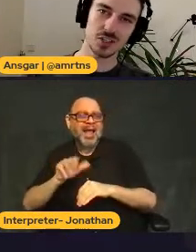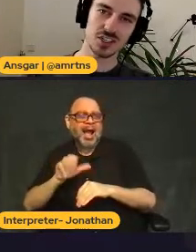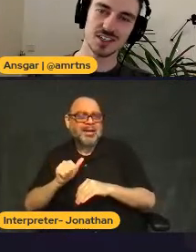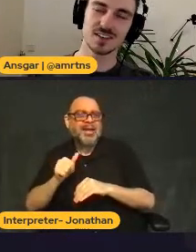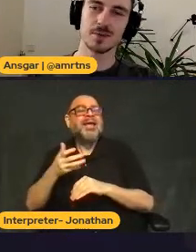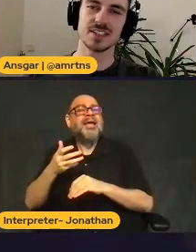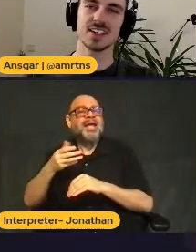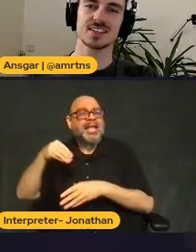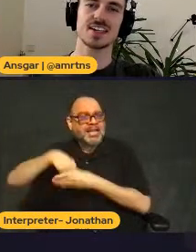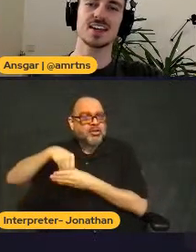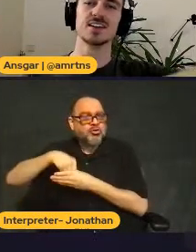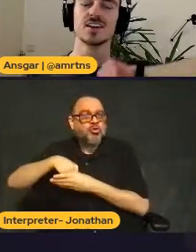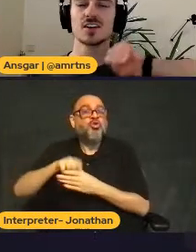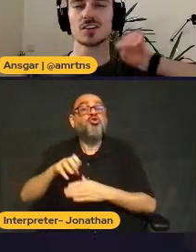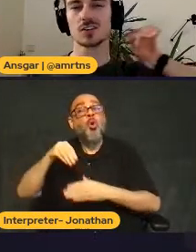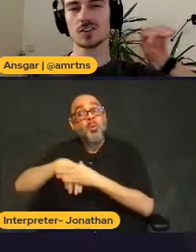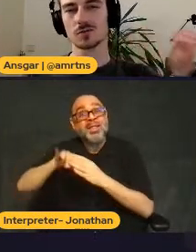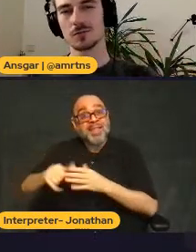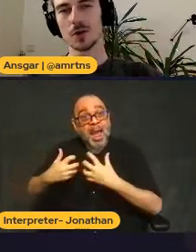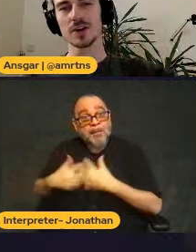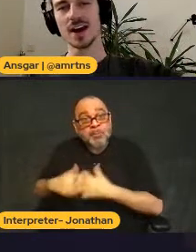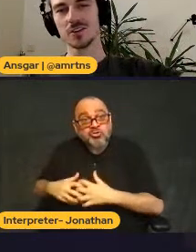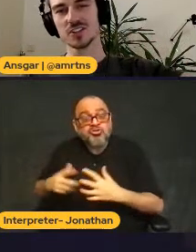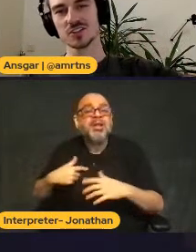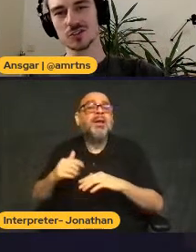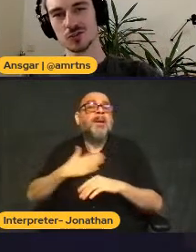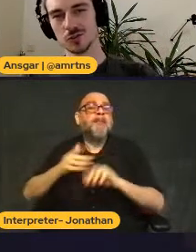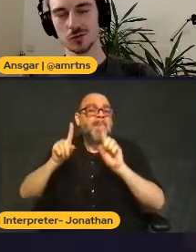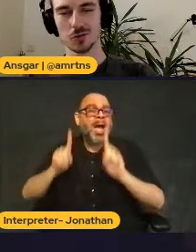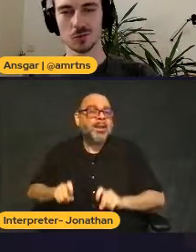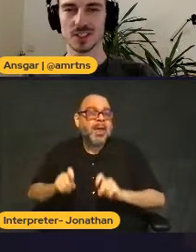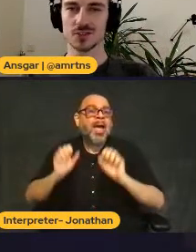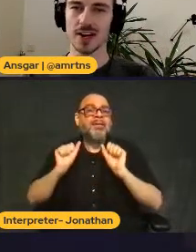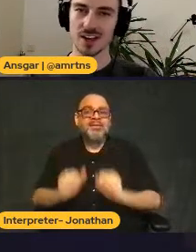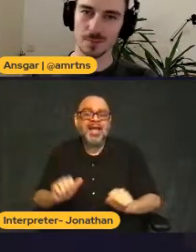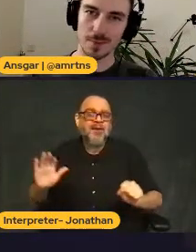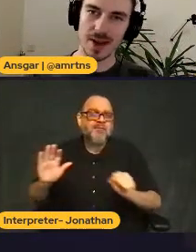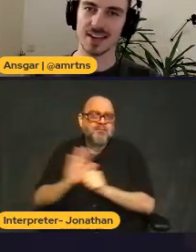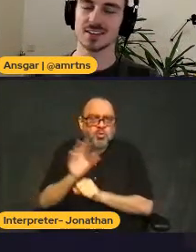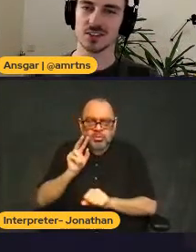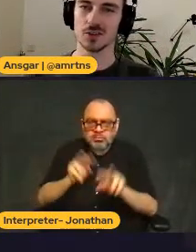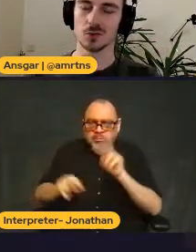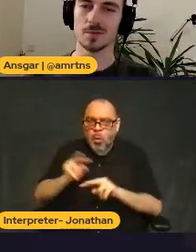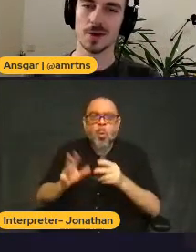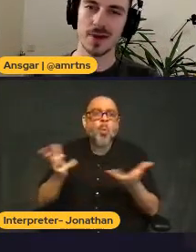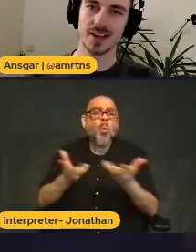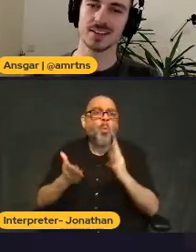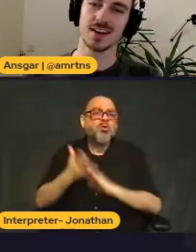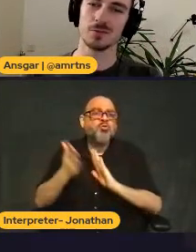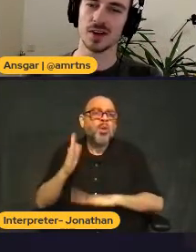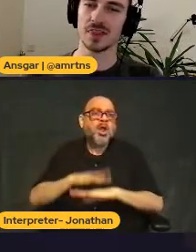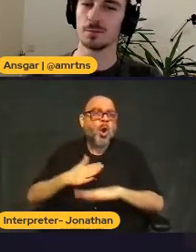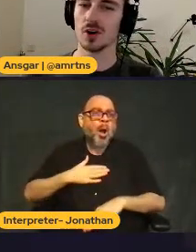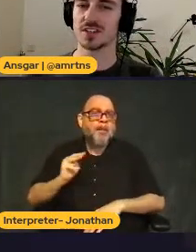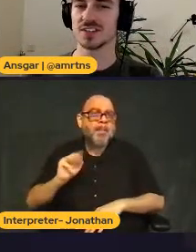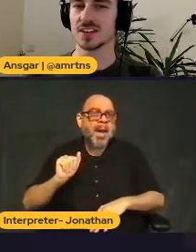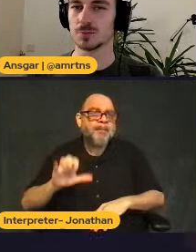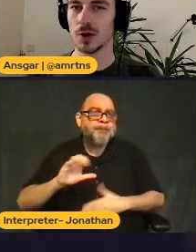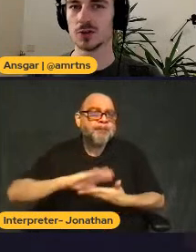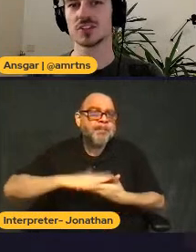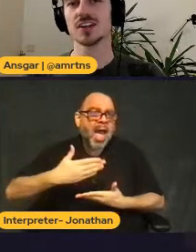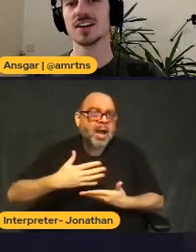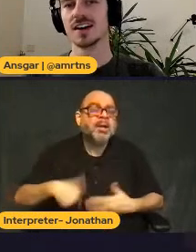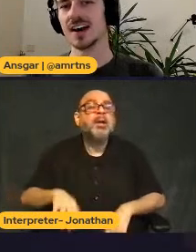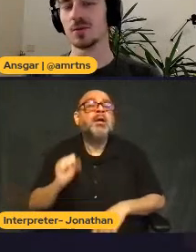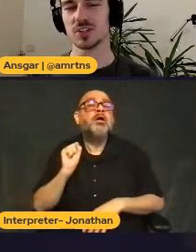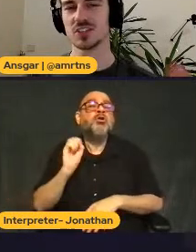Docker machine, my test can phone out to what's running on my Mac. So on my Mac, where the port is